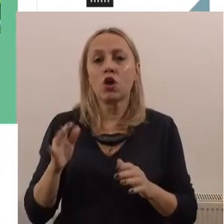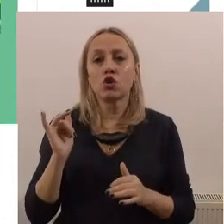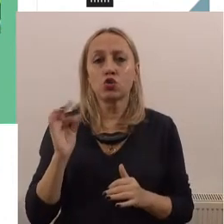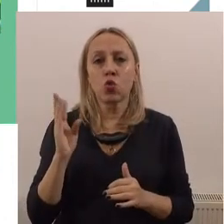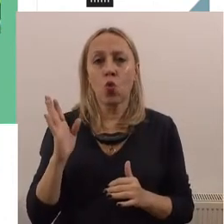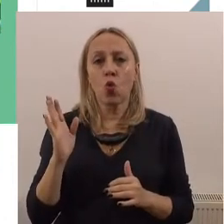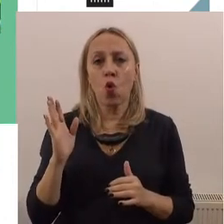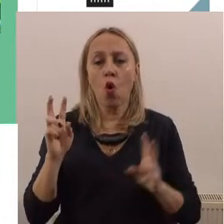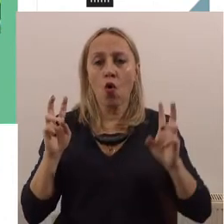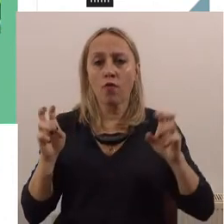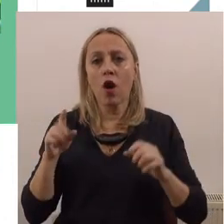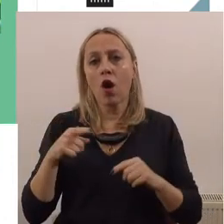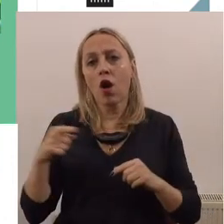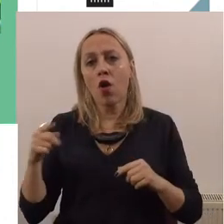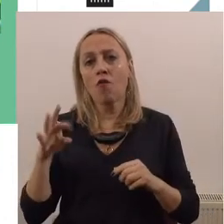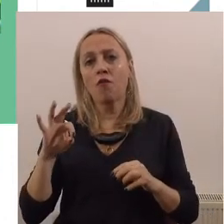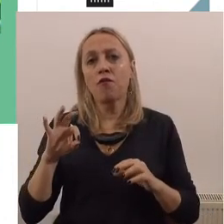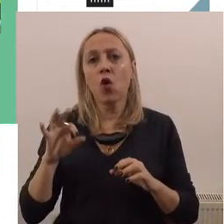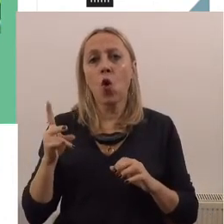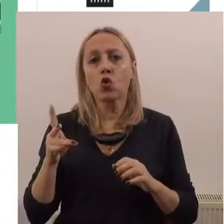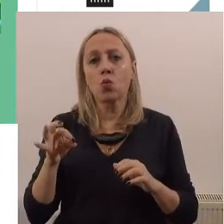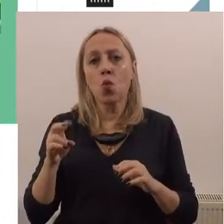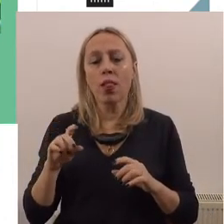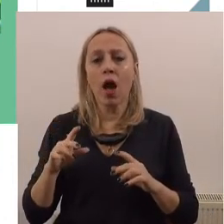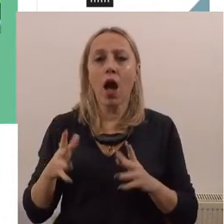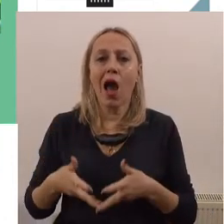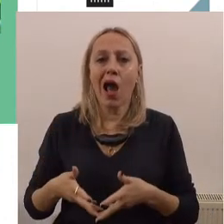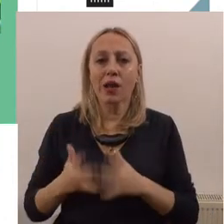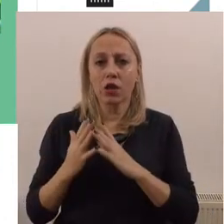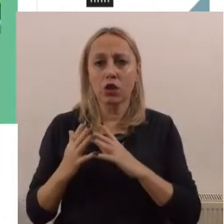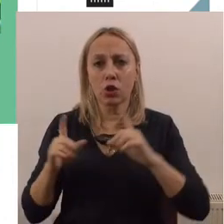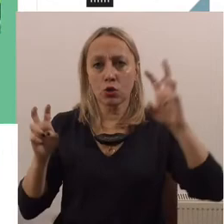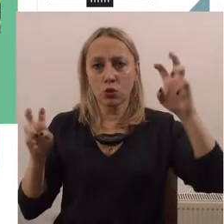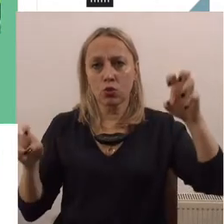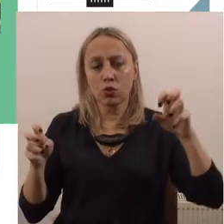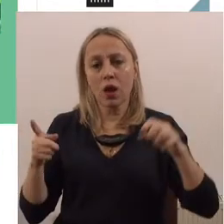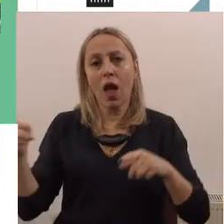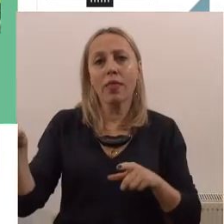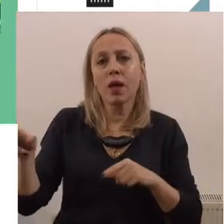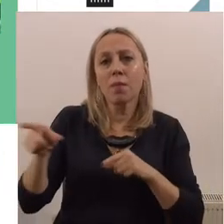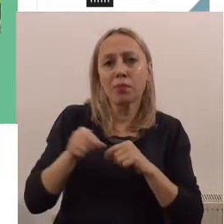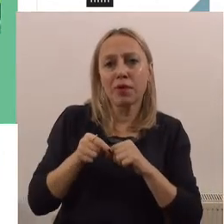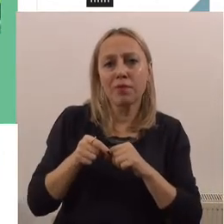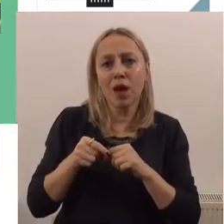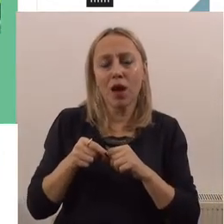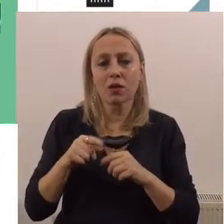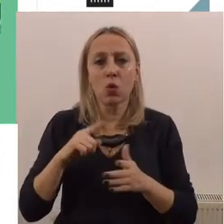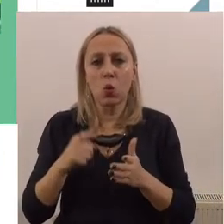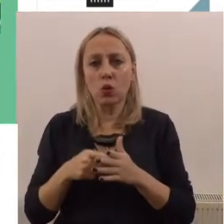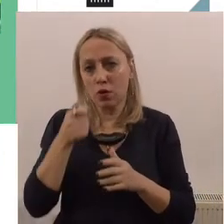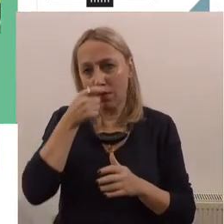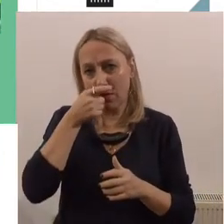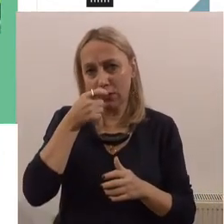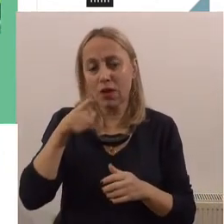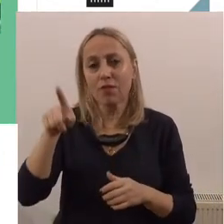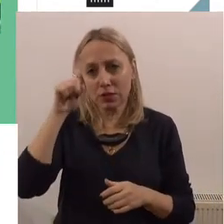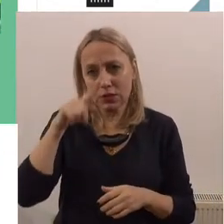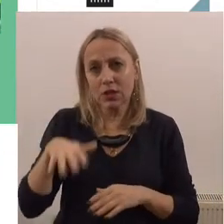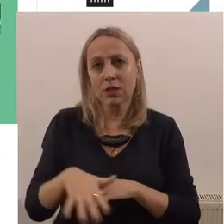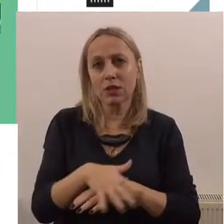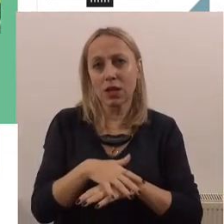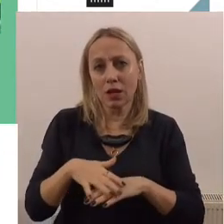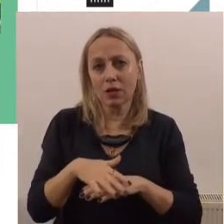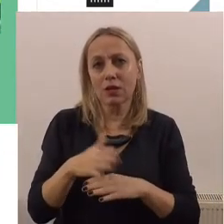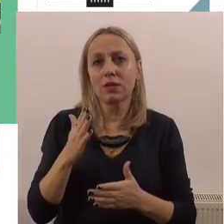opened another tour, another exhibition, which is called Schuhhof, the Formula of Architecture. So I hope all of you